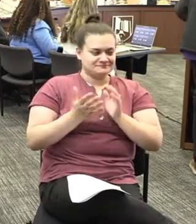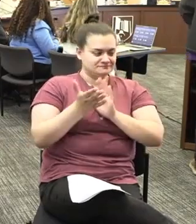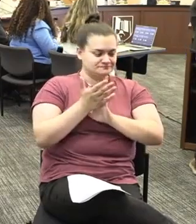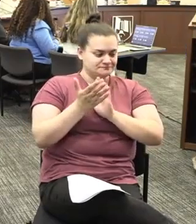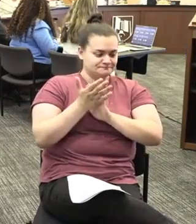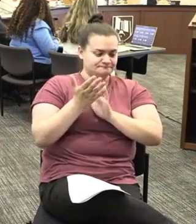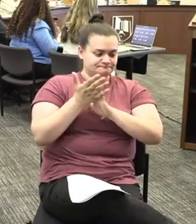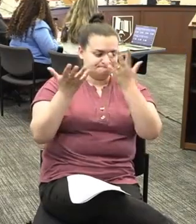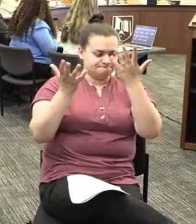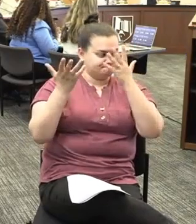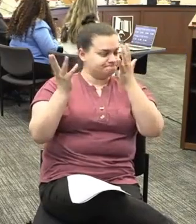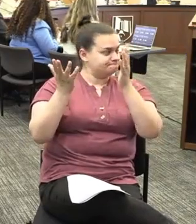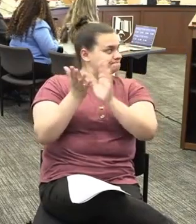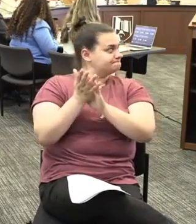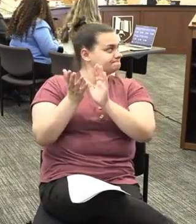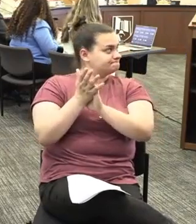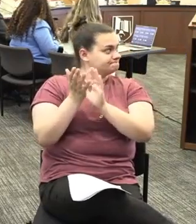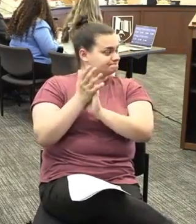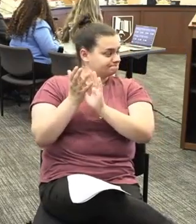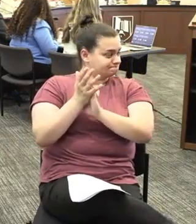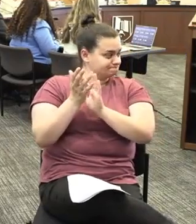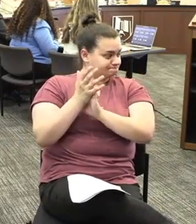Thank you.